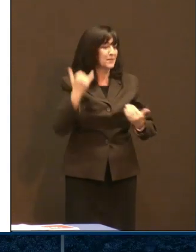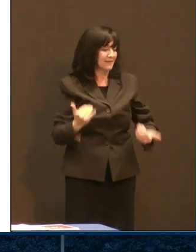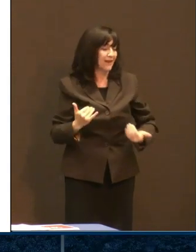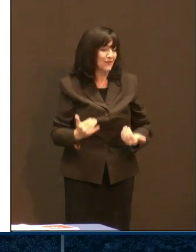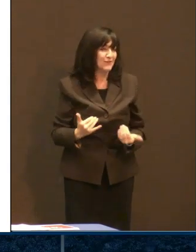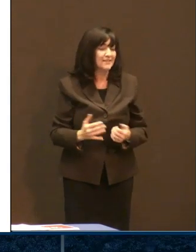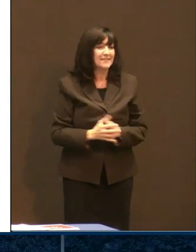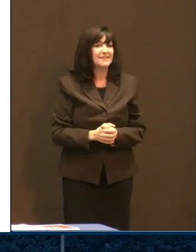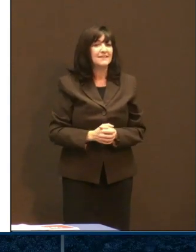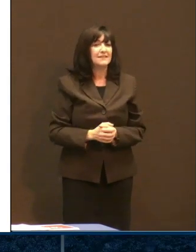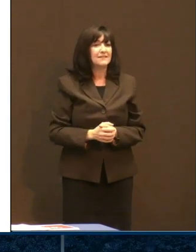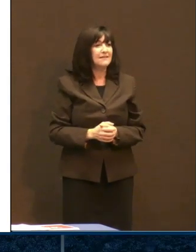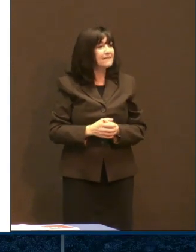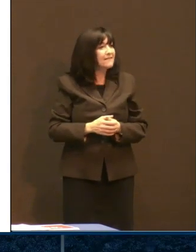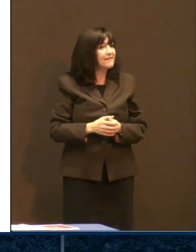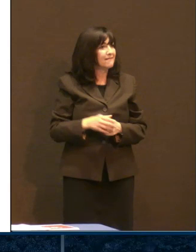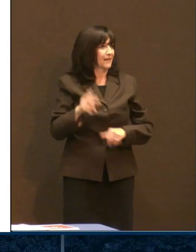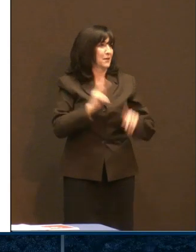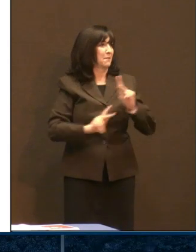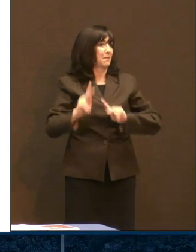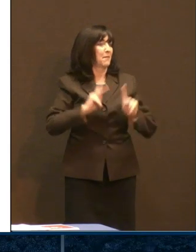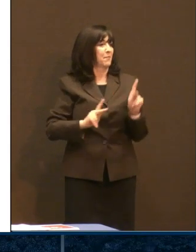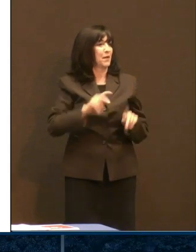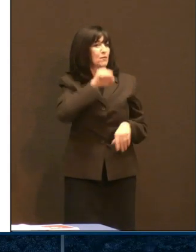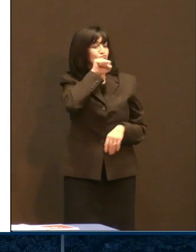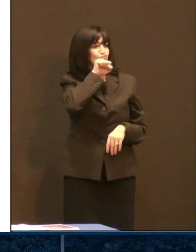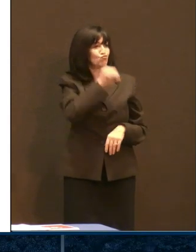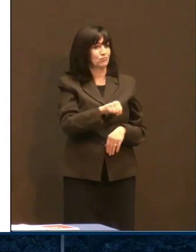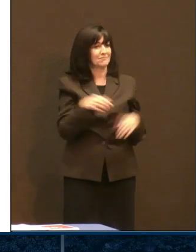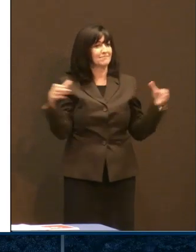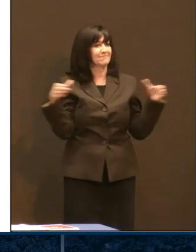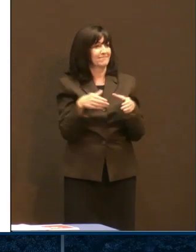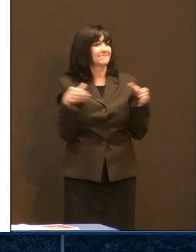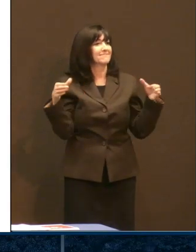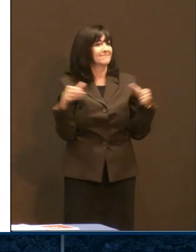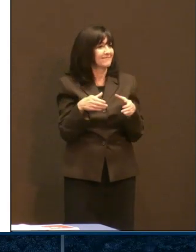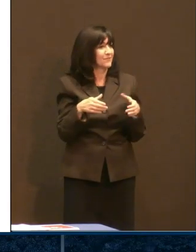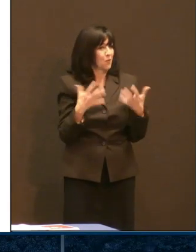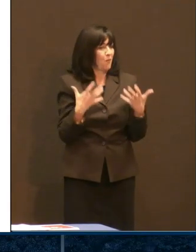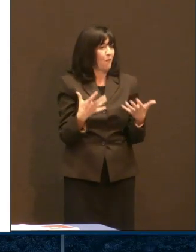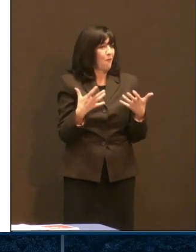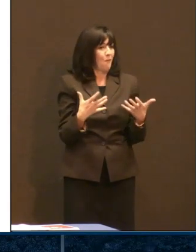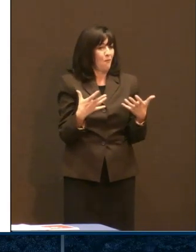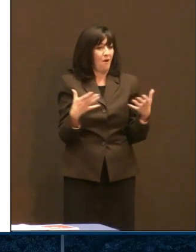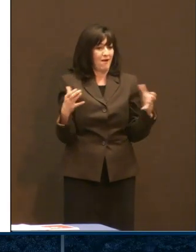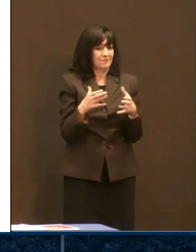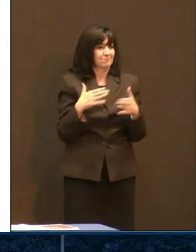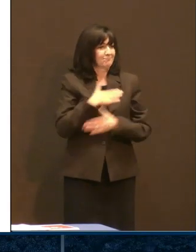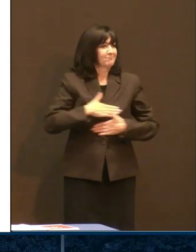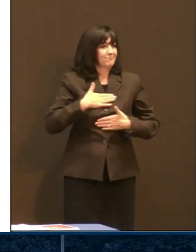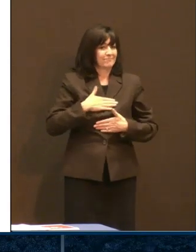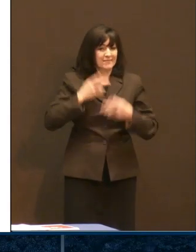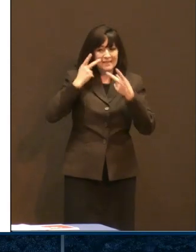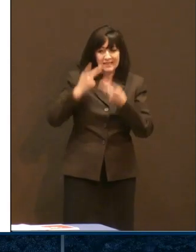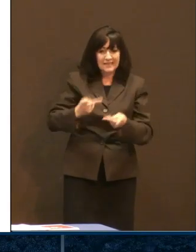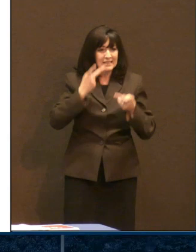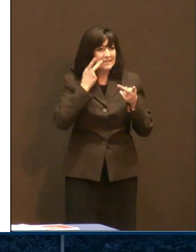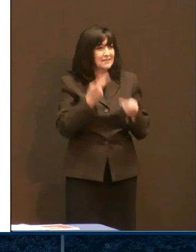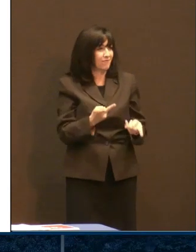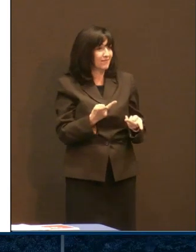do in big groups, you know, to go visit your mother with her